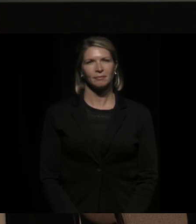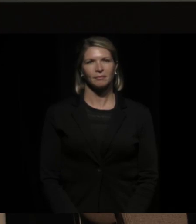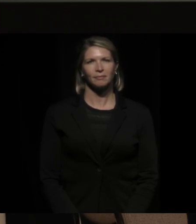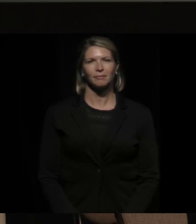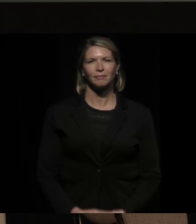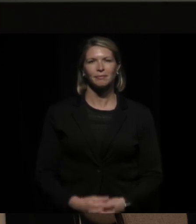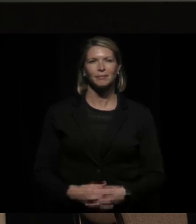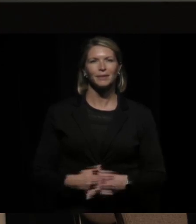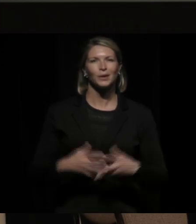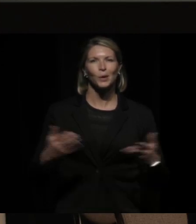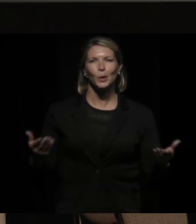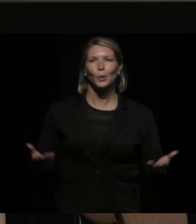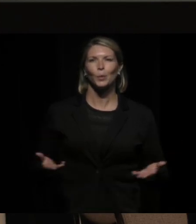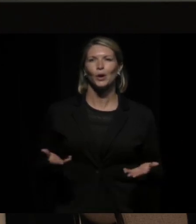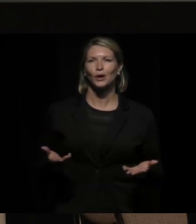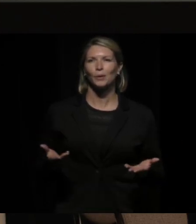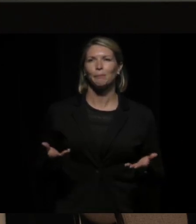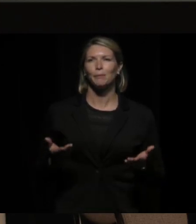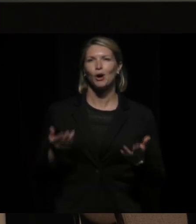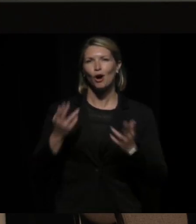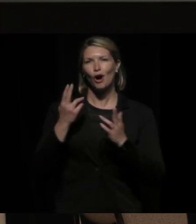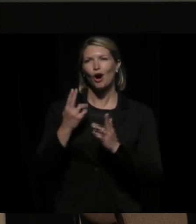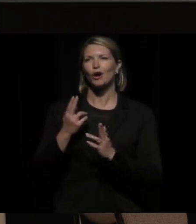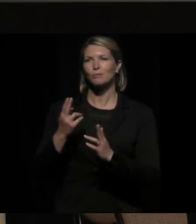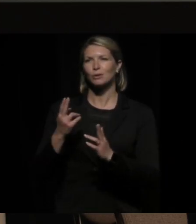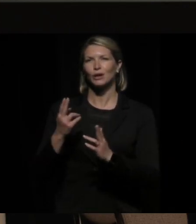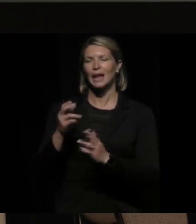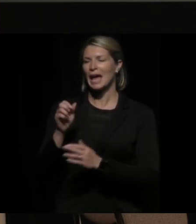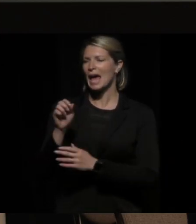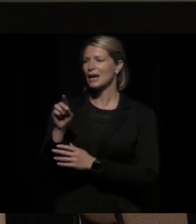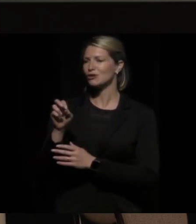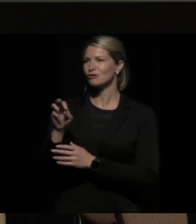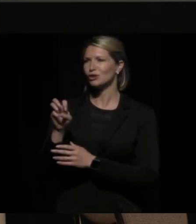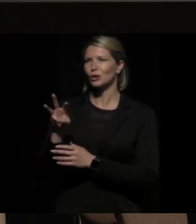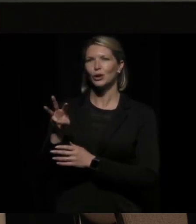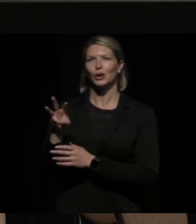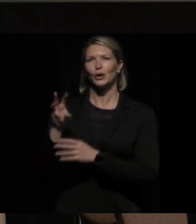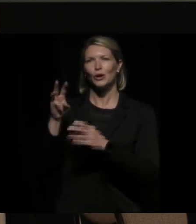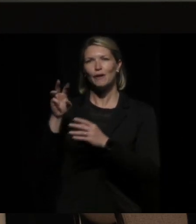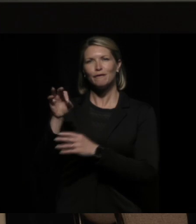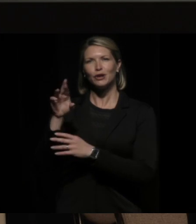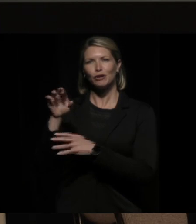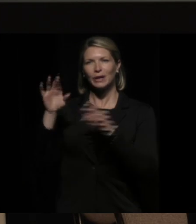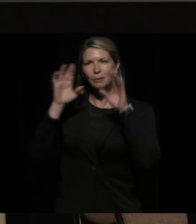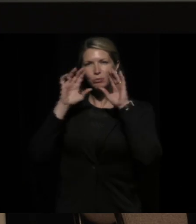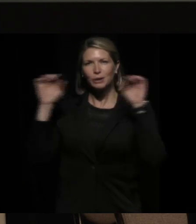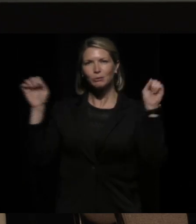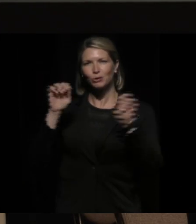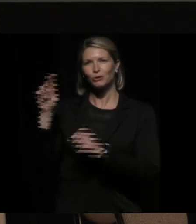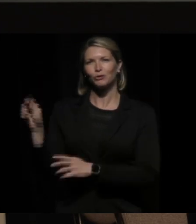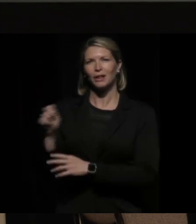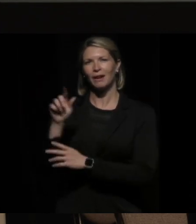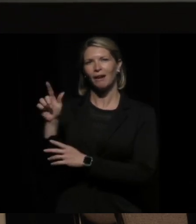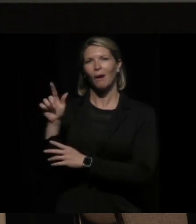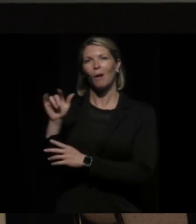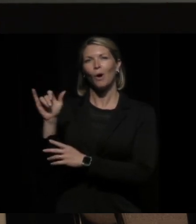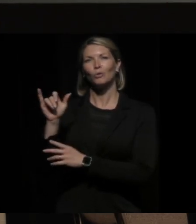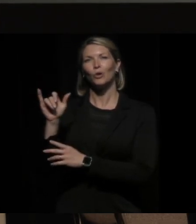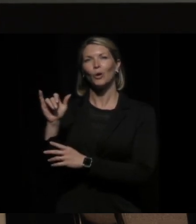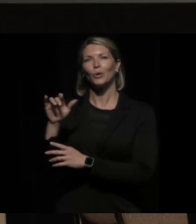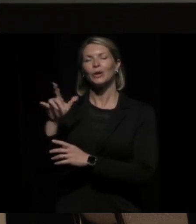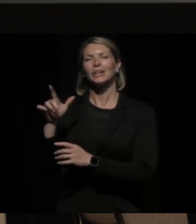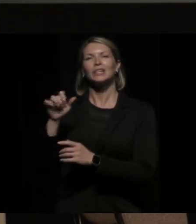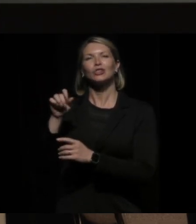Please welcome the Honourable Andrew Furey, Premier of Newfoundland and Labrador, Krista Quinlan, Clerk of the Executive